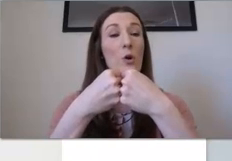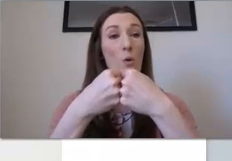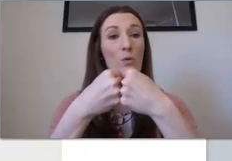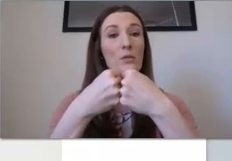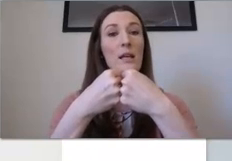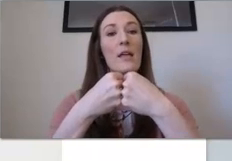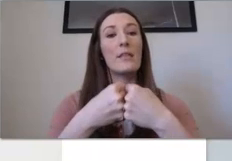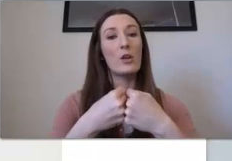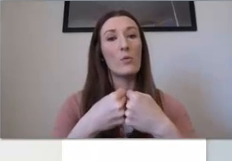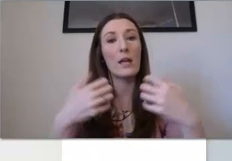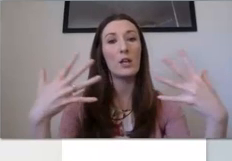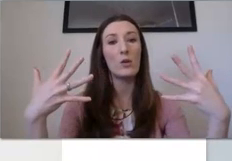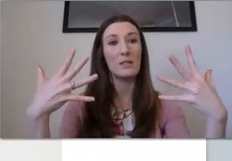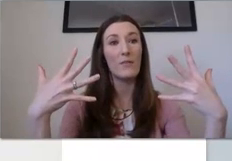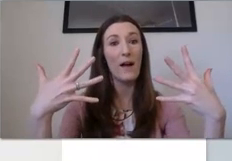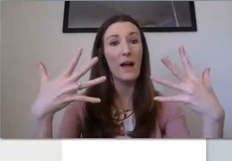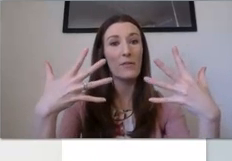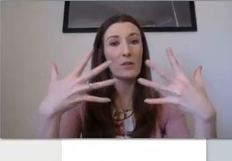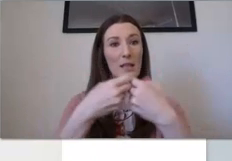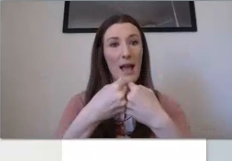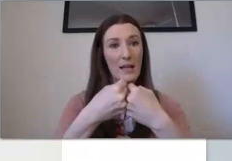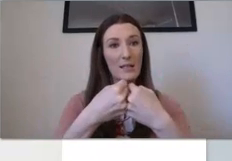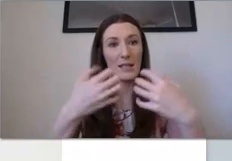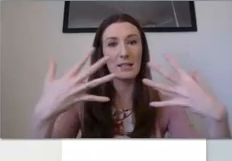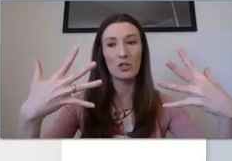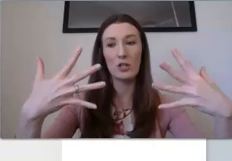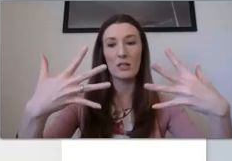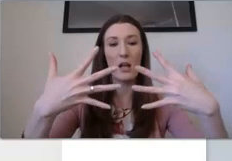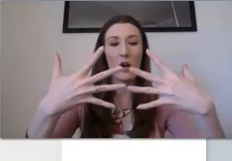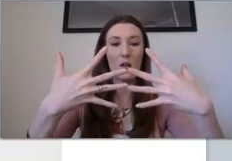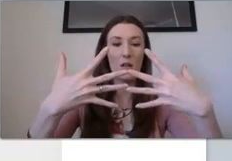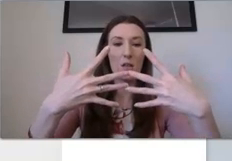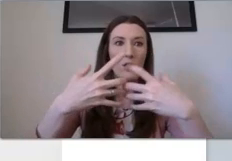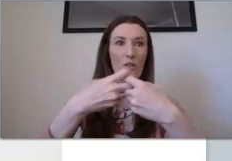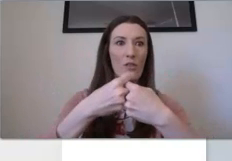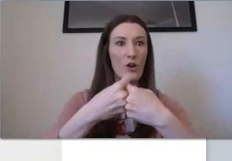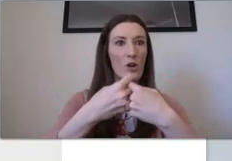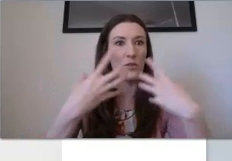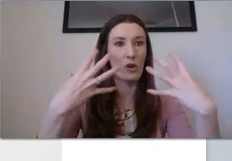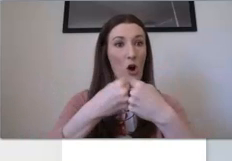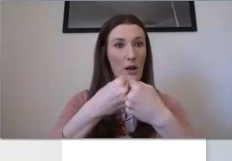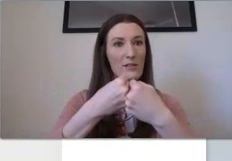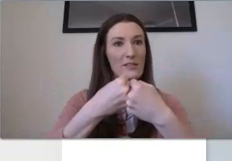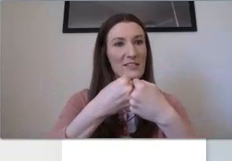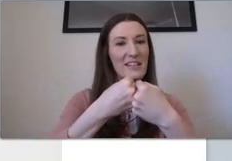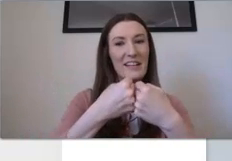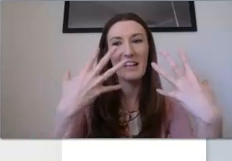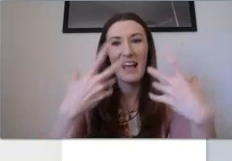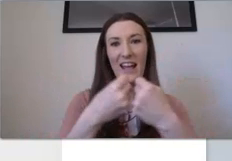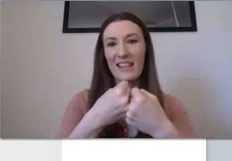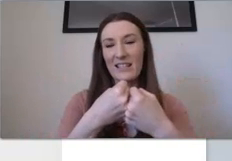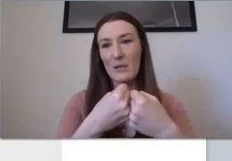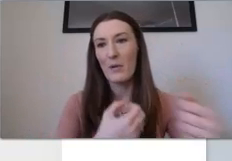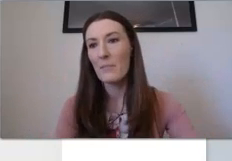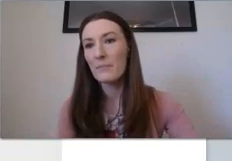are totaled, then you can use the 5 to the S. This is just they're gone.